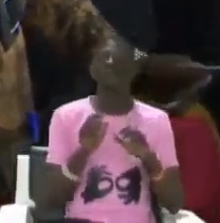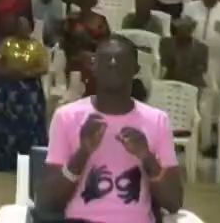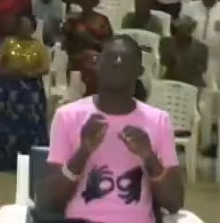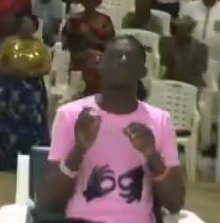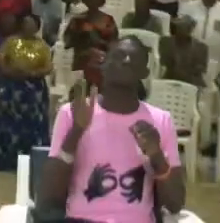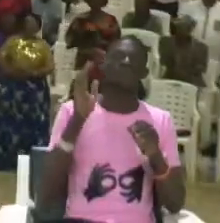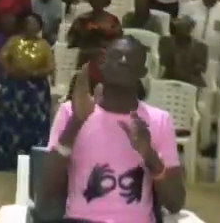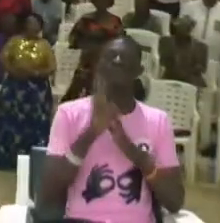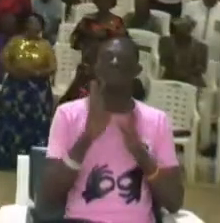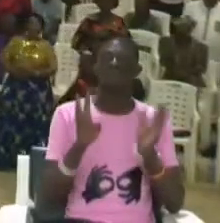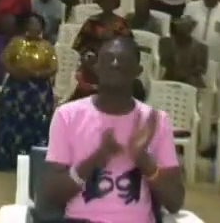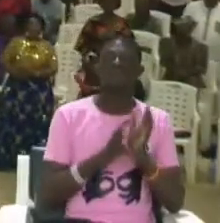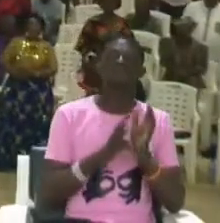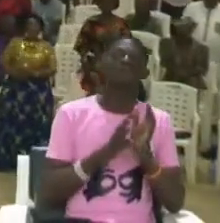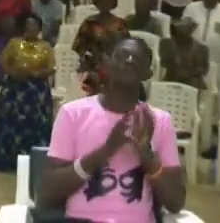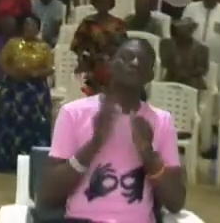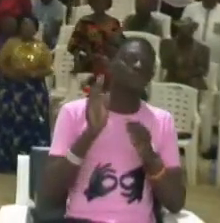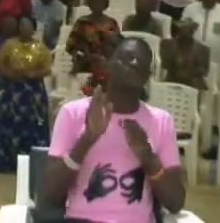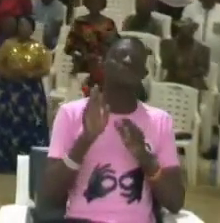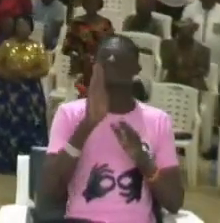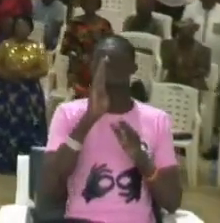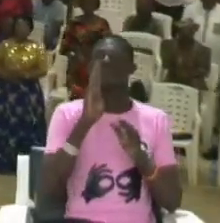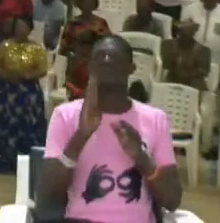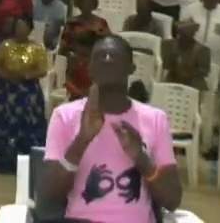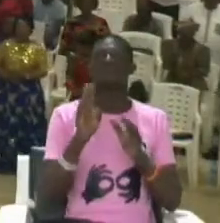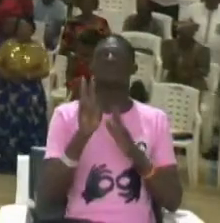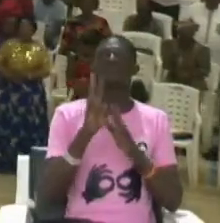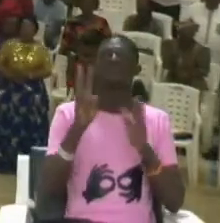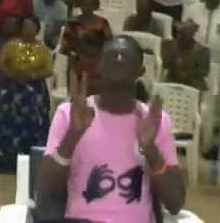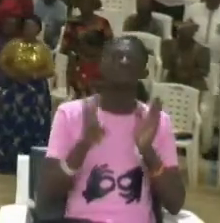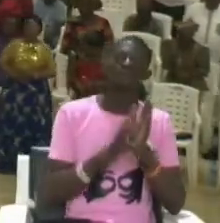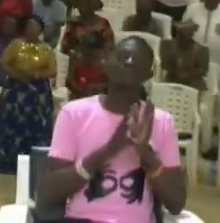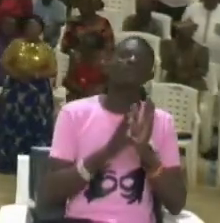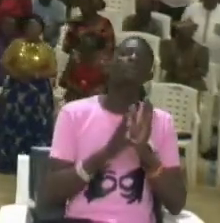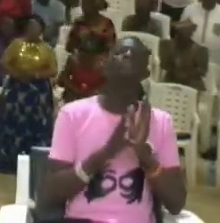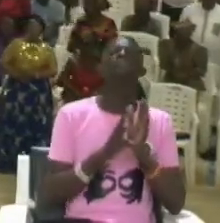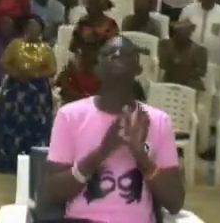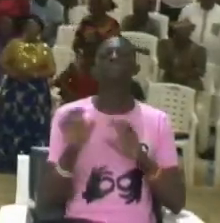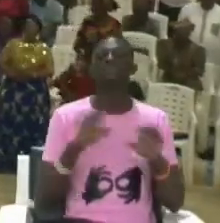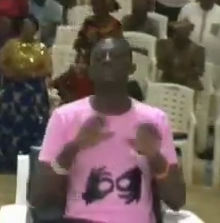done. Thy will be done.